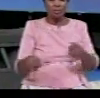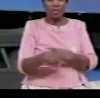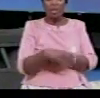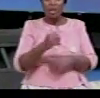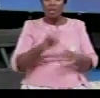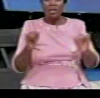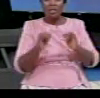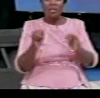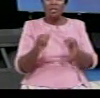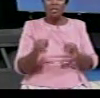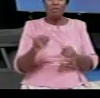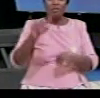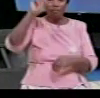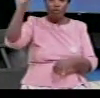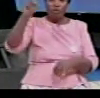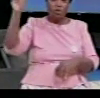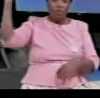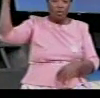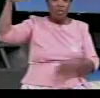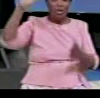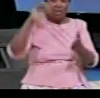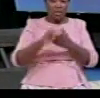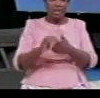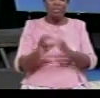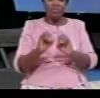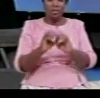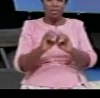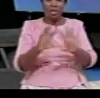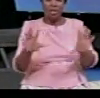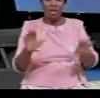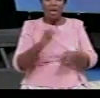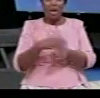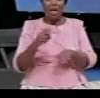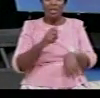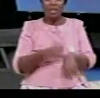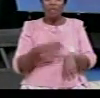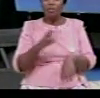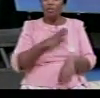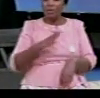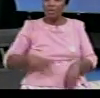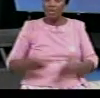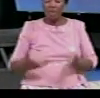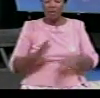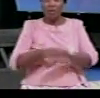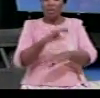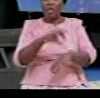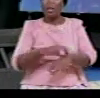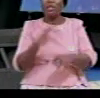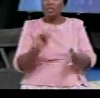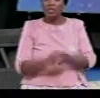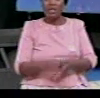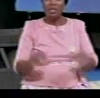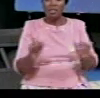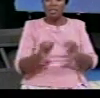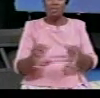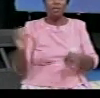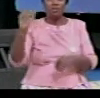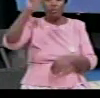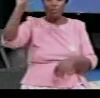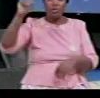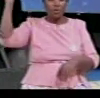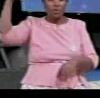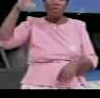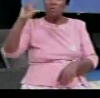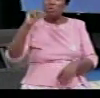that shined at the time of Christ on earth, that same sun, there's no